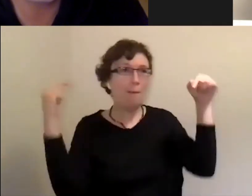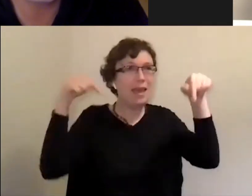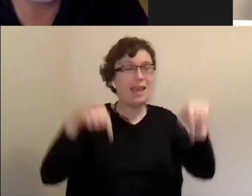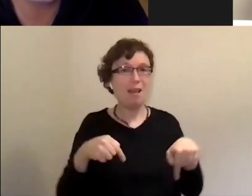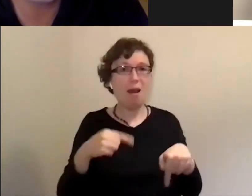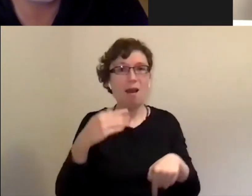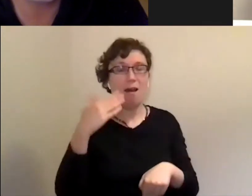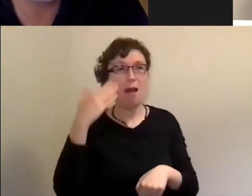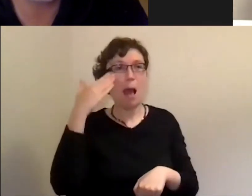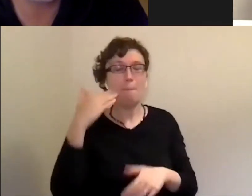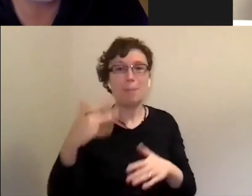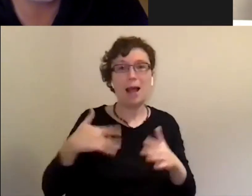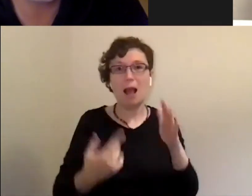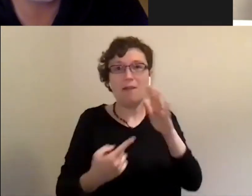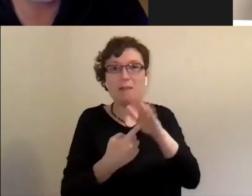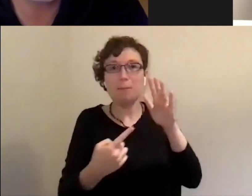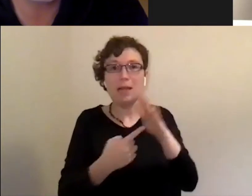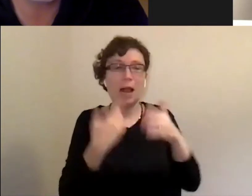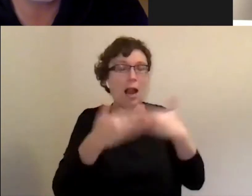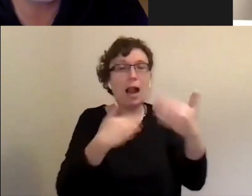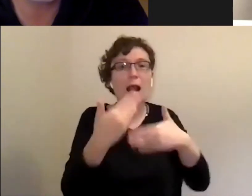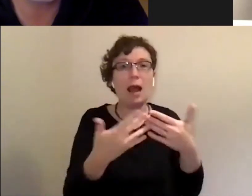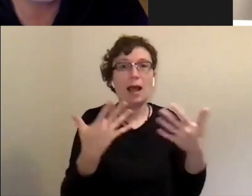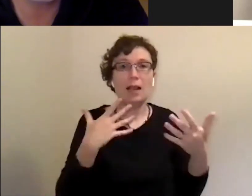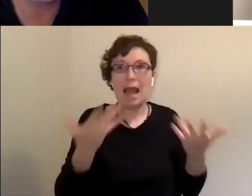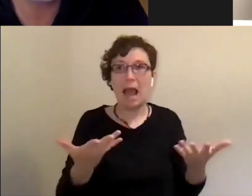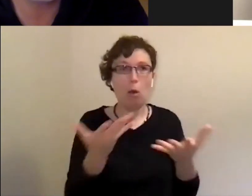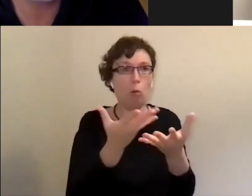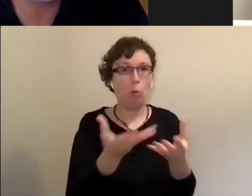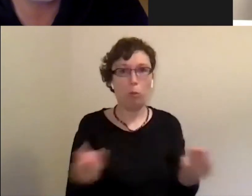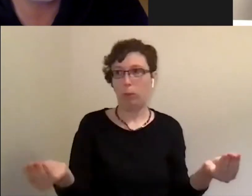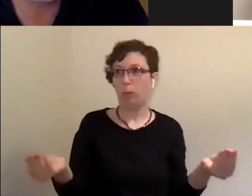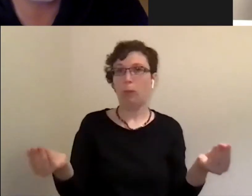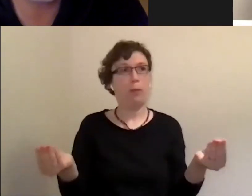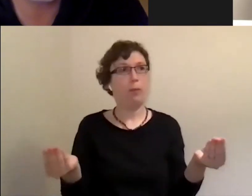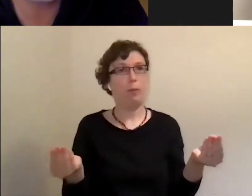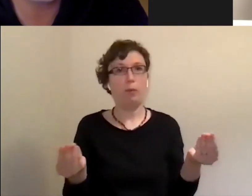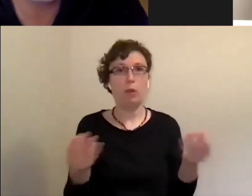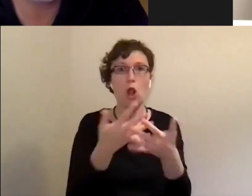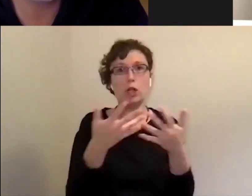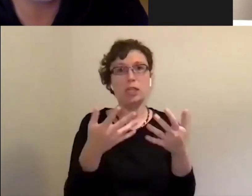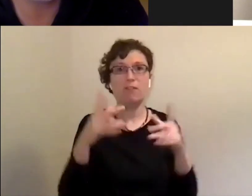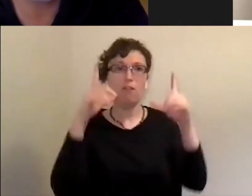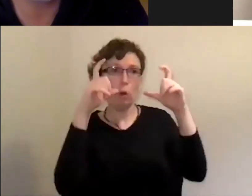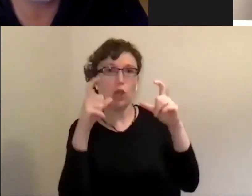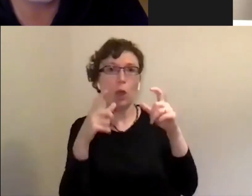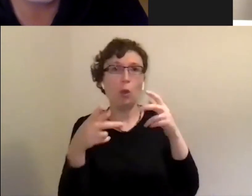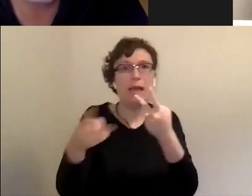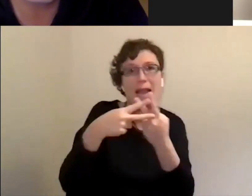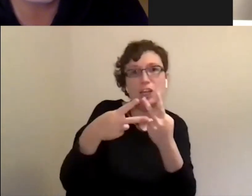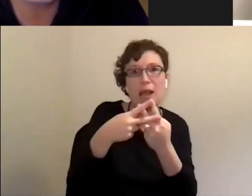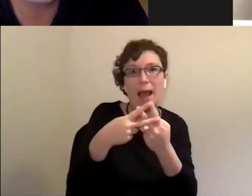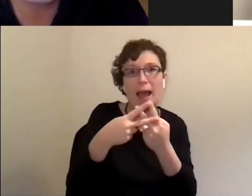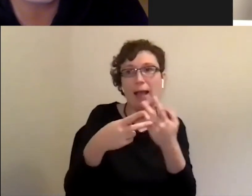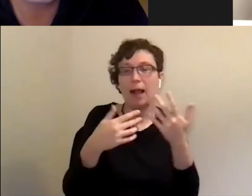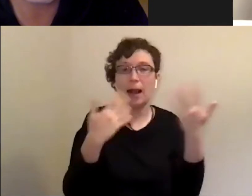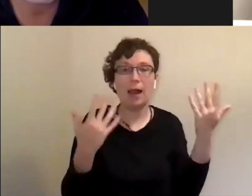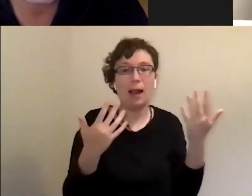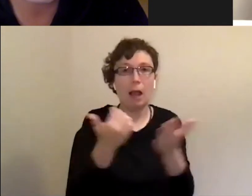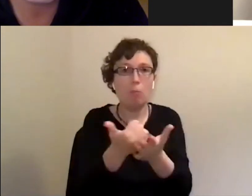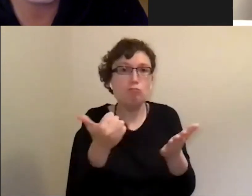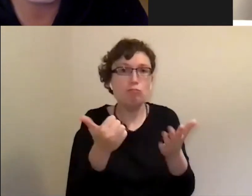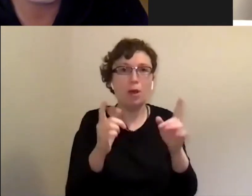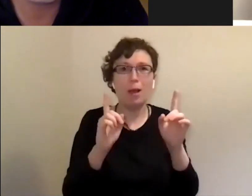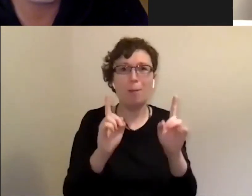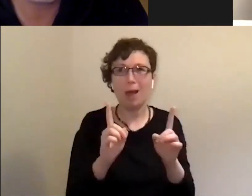it's gone to the back of your mind. Not everyone, but there are a lot of people I've seen that you came to take the photos and you might have clapped at a